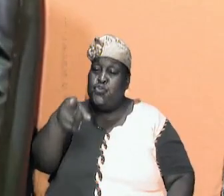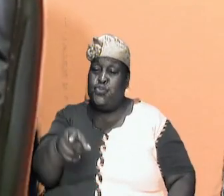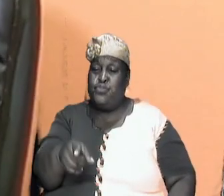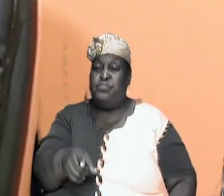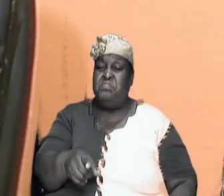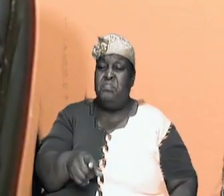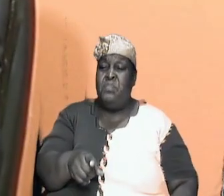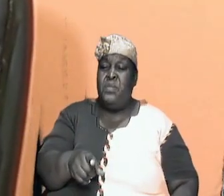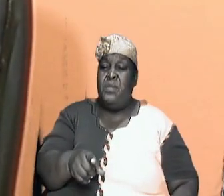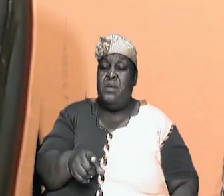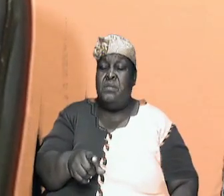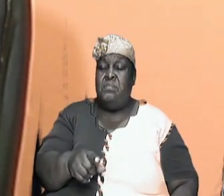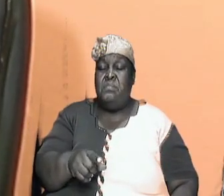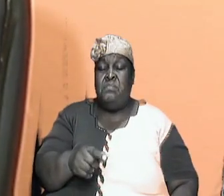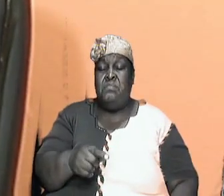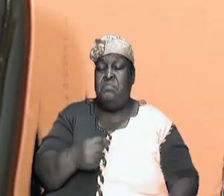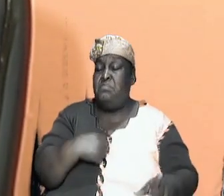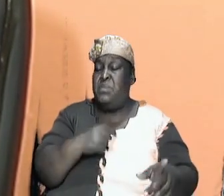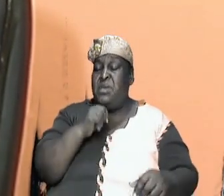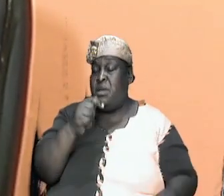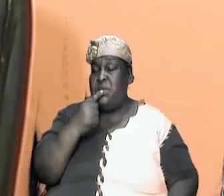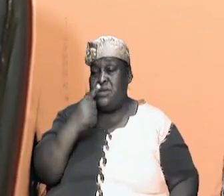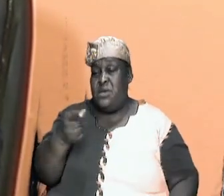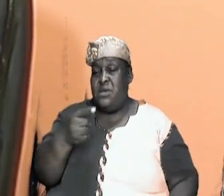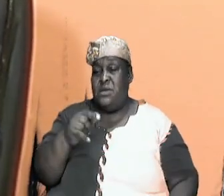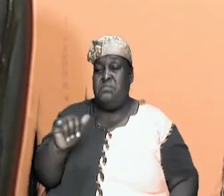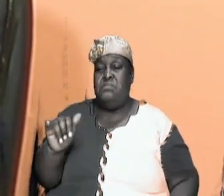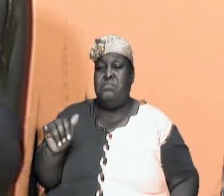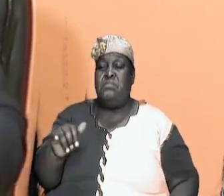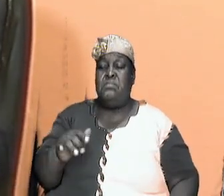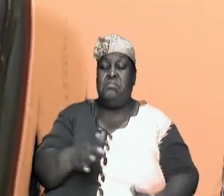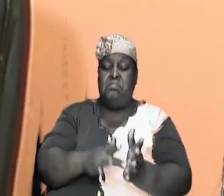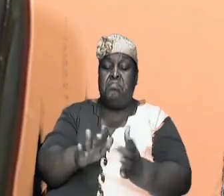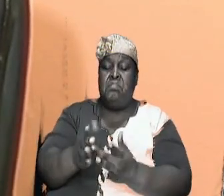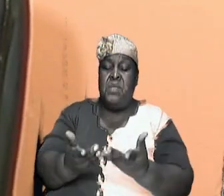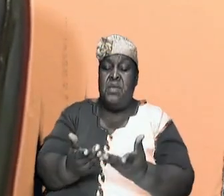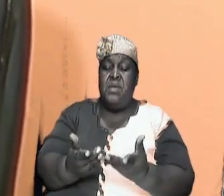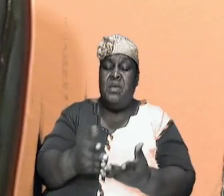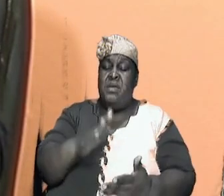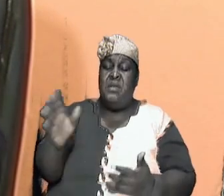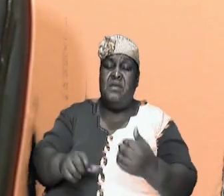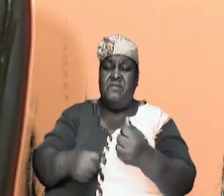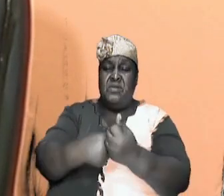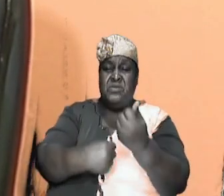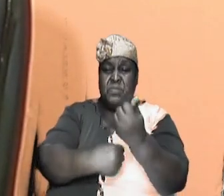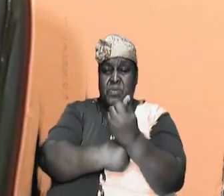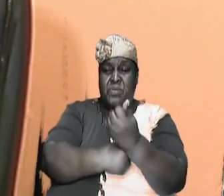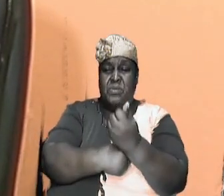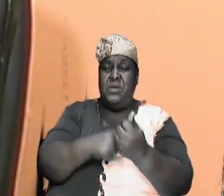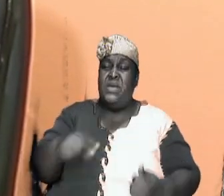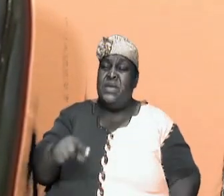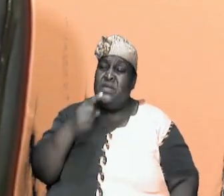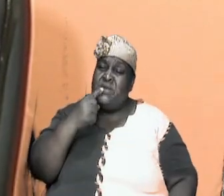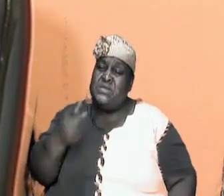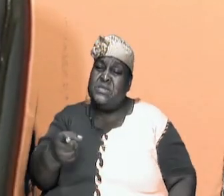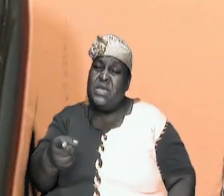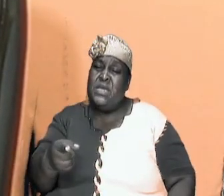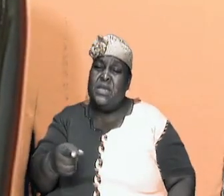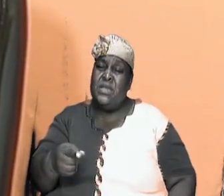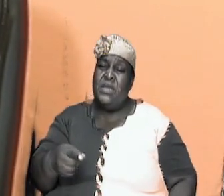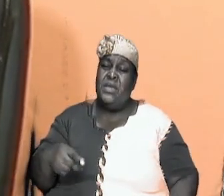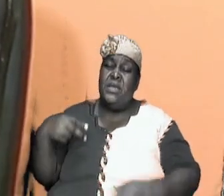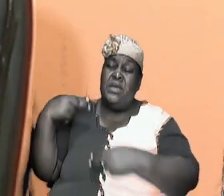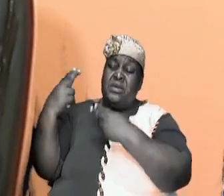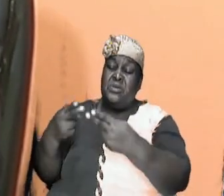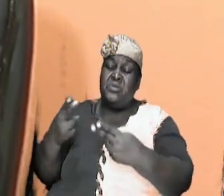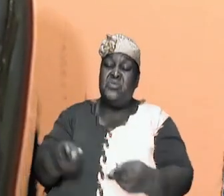not saying that. The Bible, however, didn't support this view, but, you know, it could be true. Historically, you